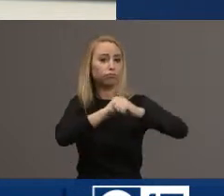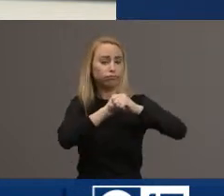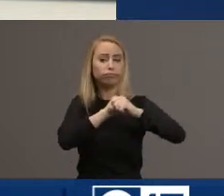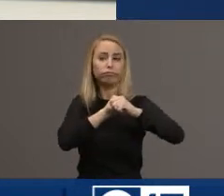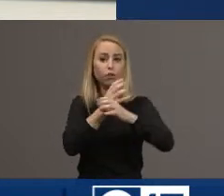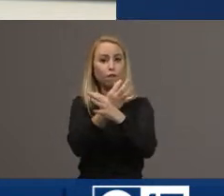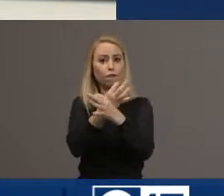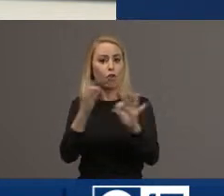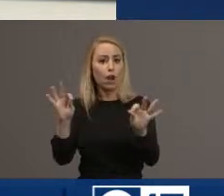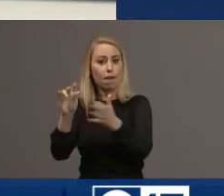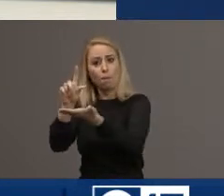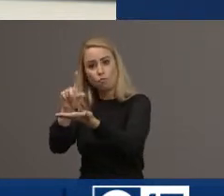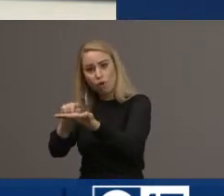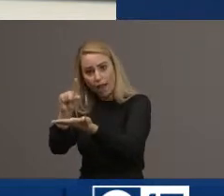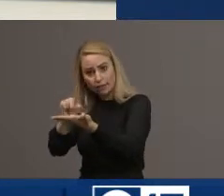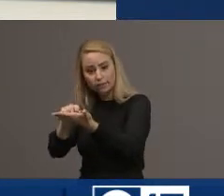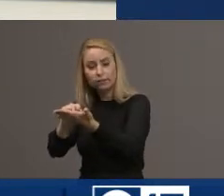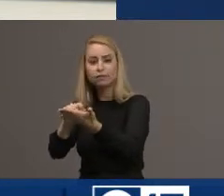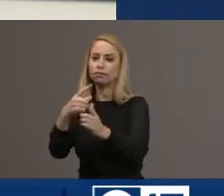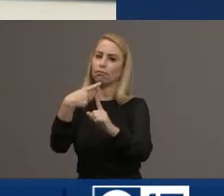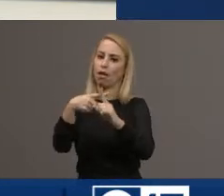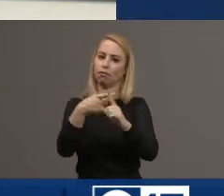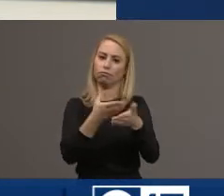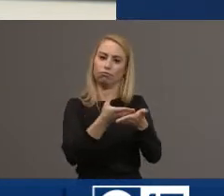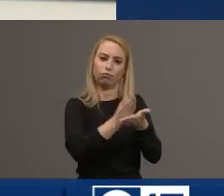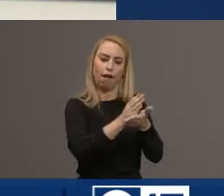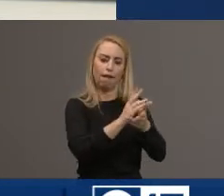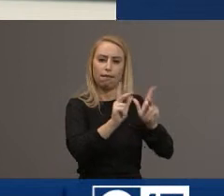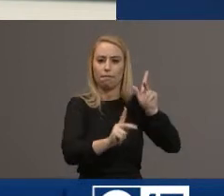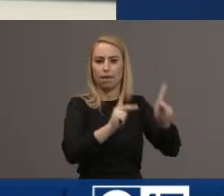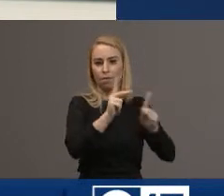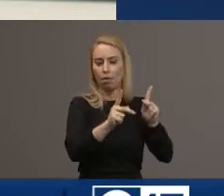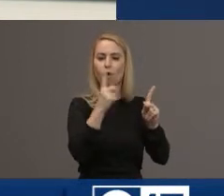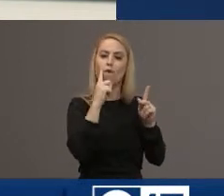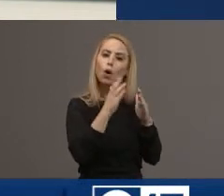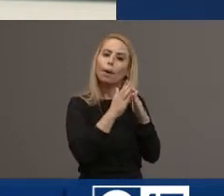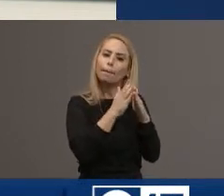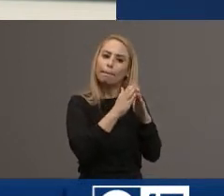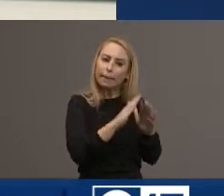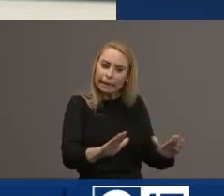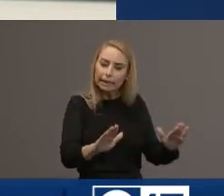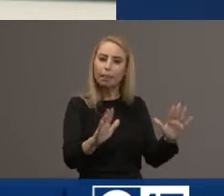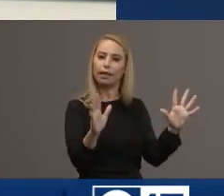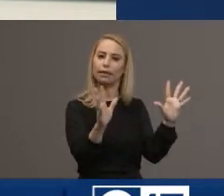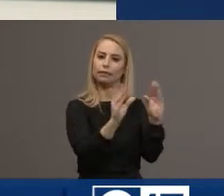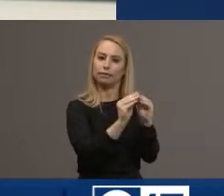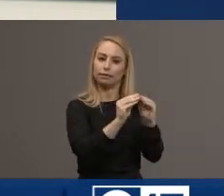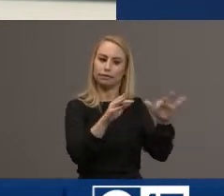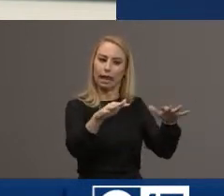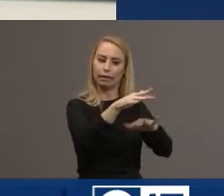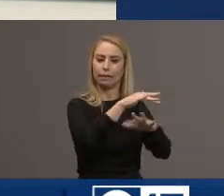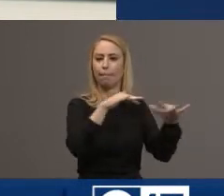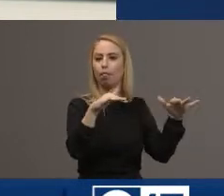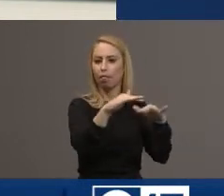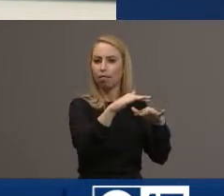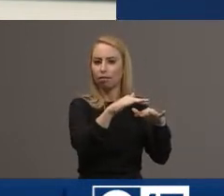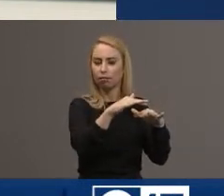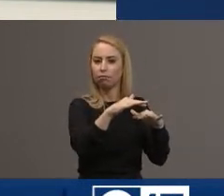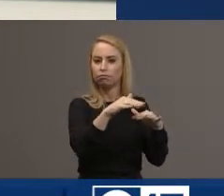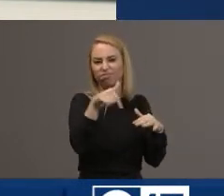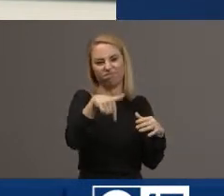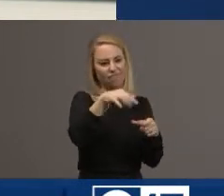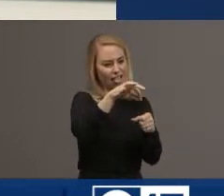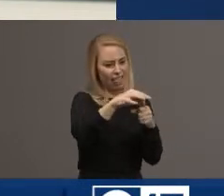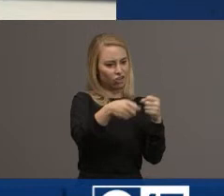press and the right of the people to peaceably assemble in an